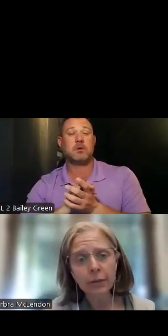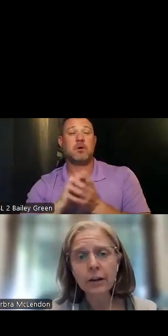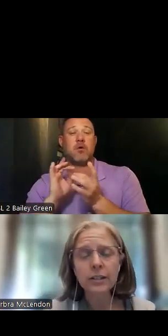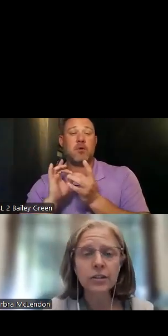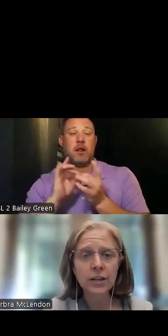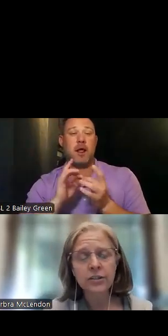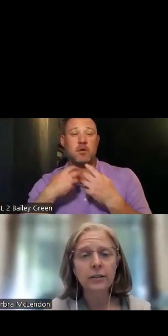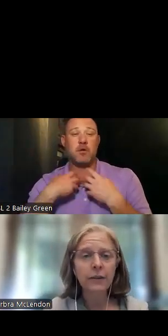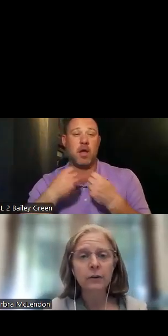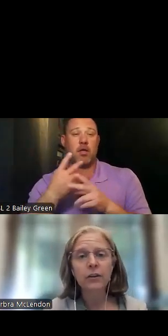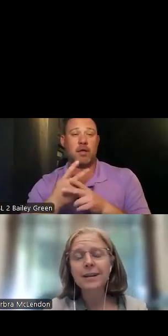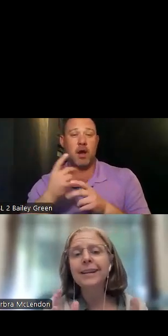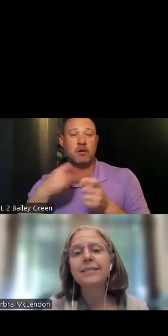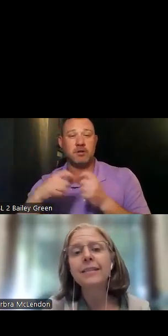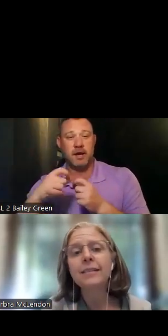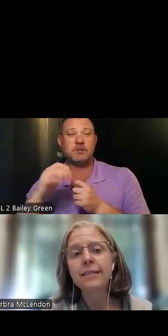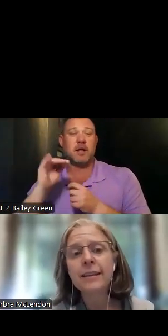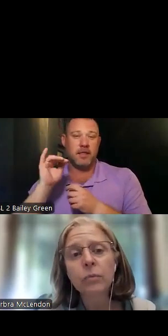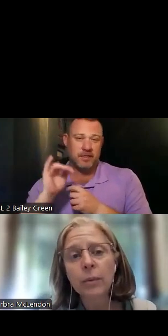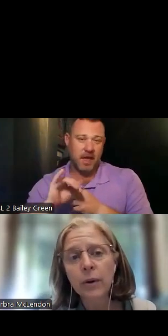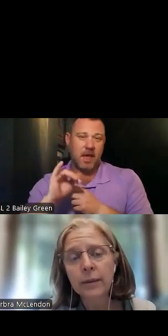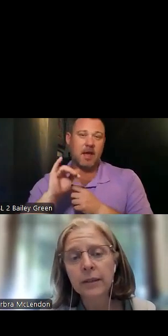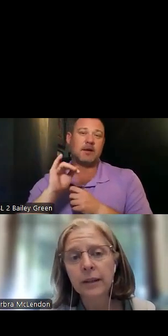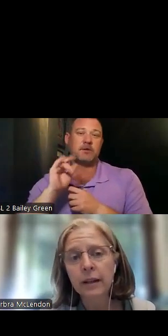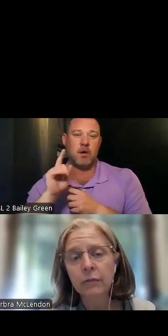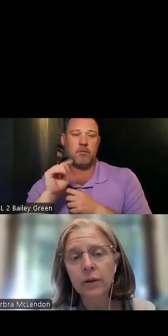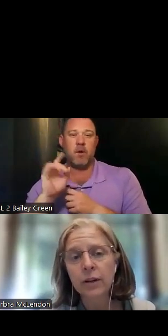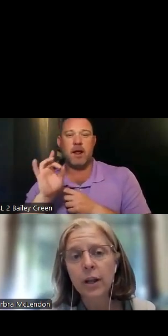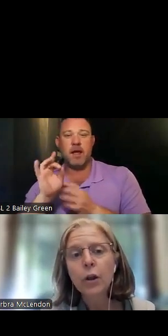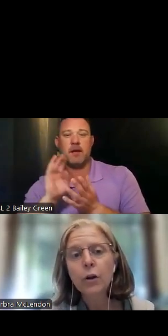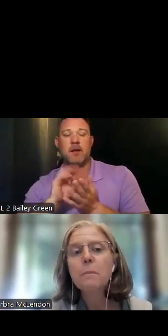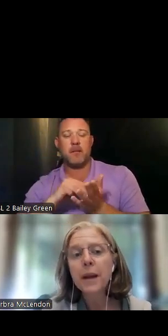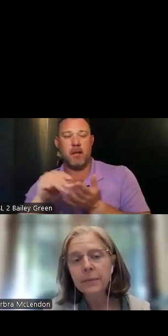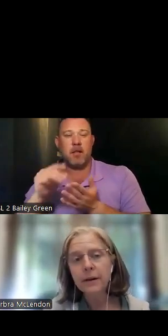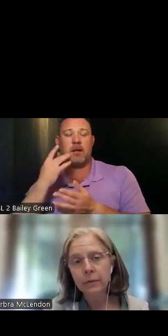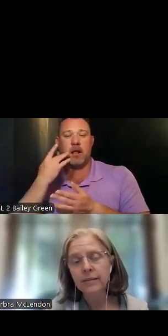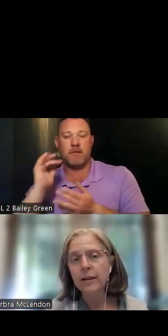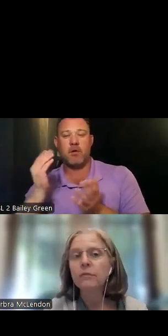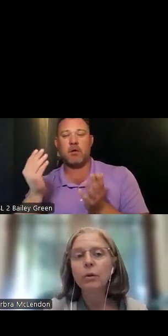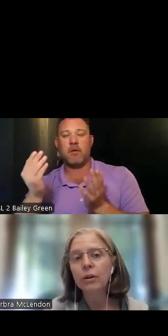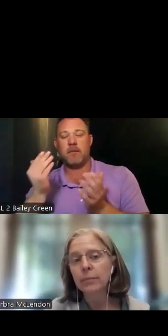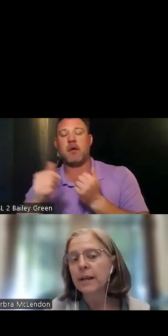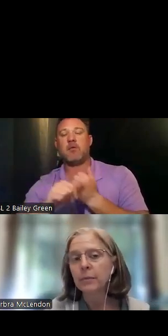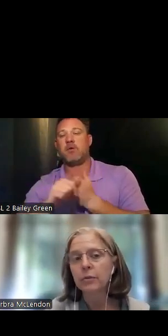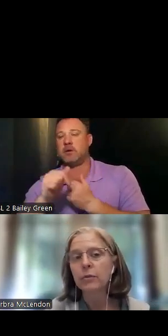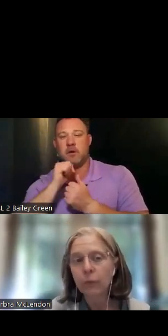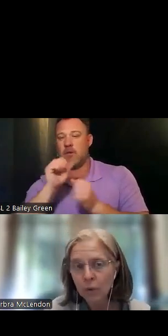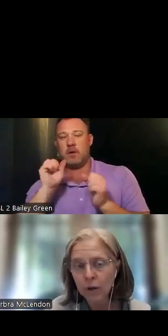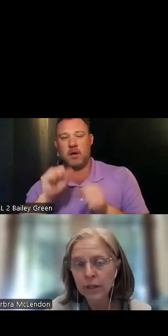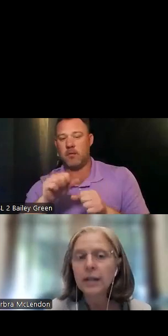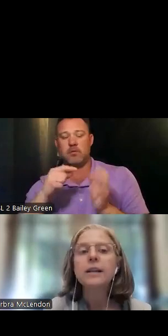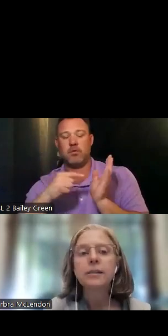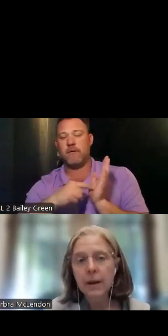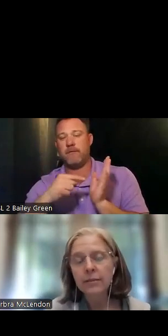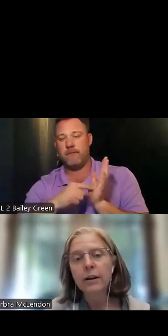to healthcare exchanges in the federal government, it's these 1.8 million Californians who might be at risk of no longer being able to